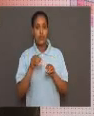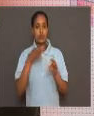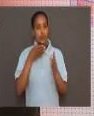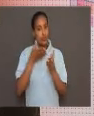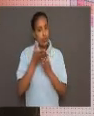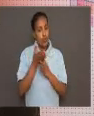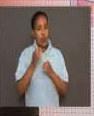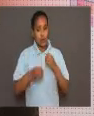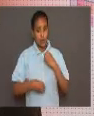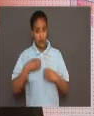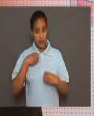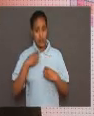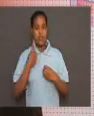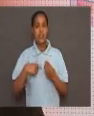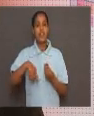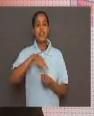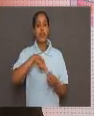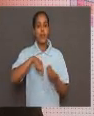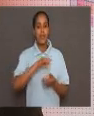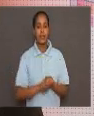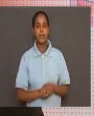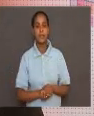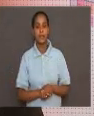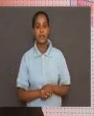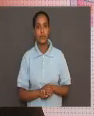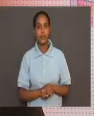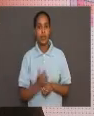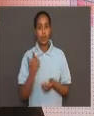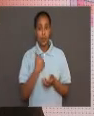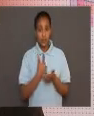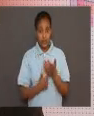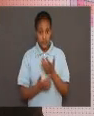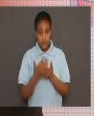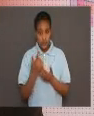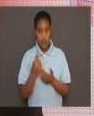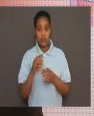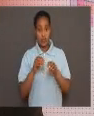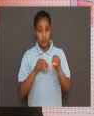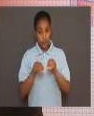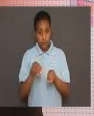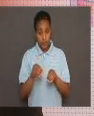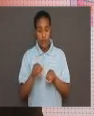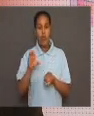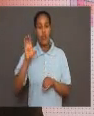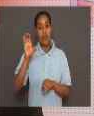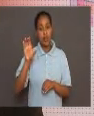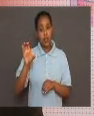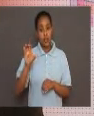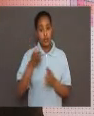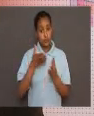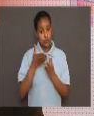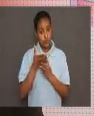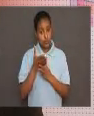organisms and the environment. We discussed the movement of carbon